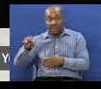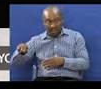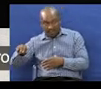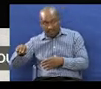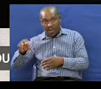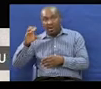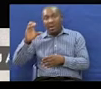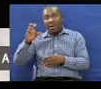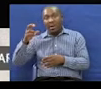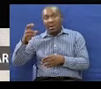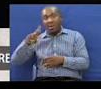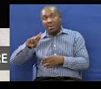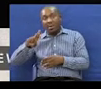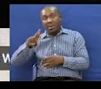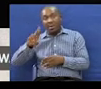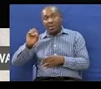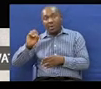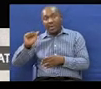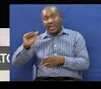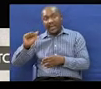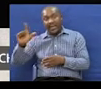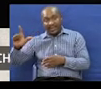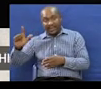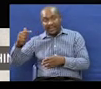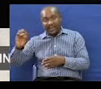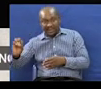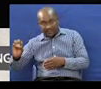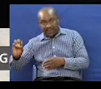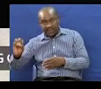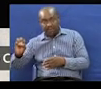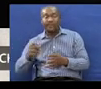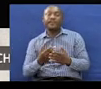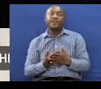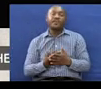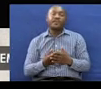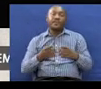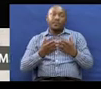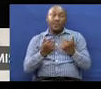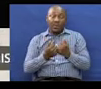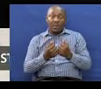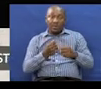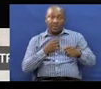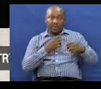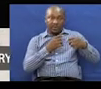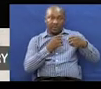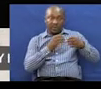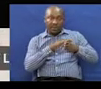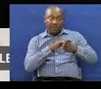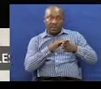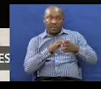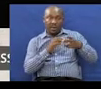us see what is happening during the decomposition of potassium chlorate. To decompose means to break